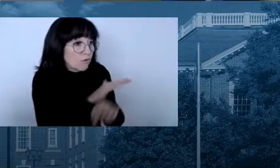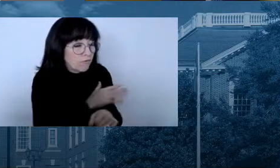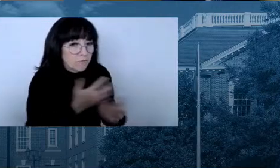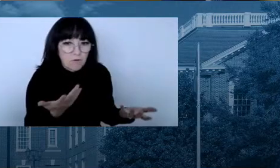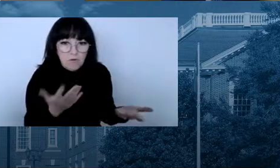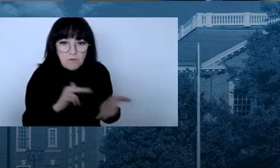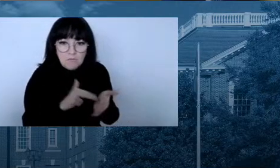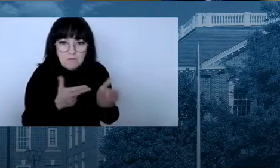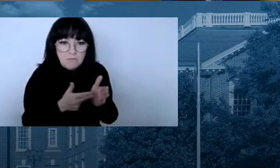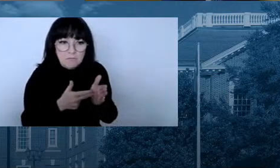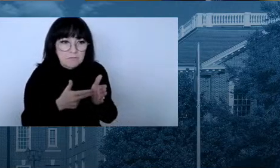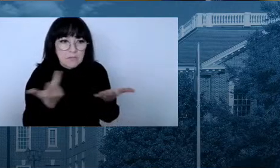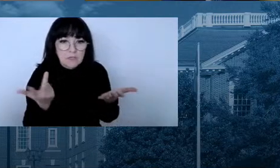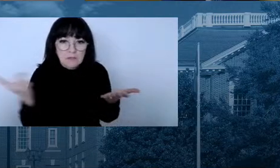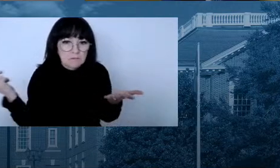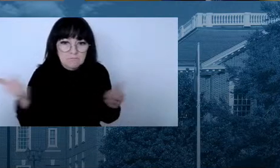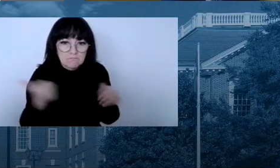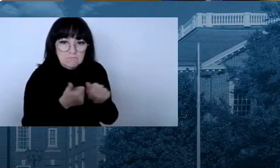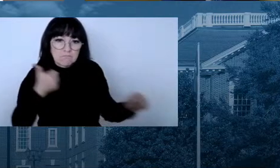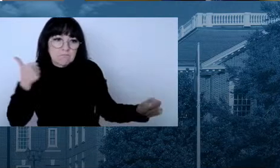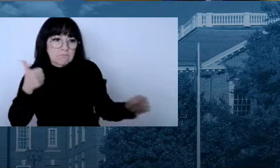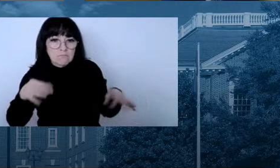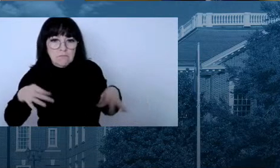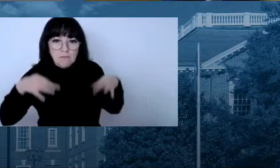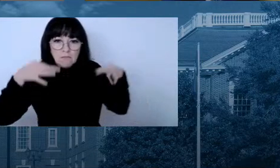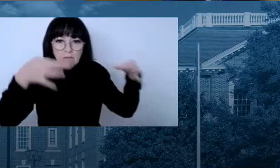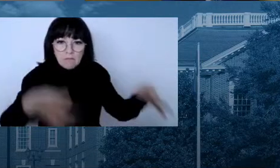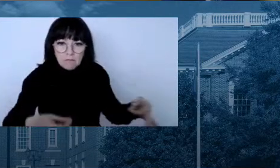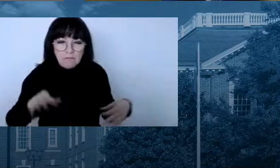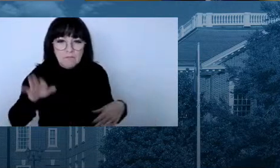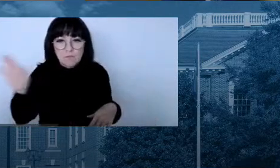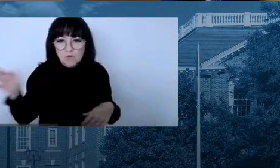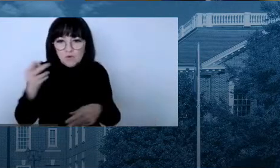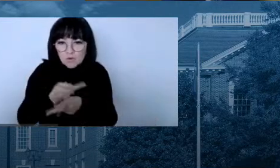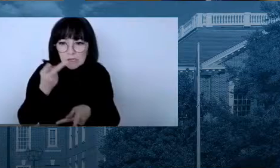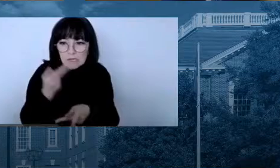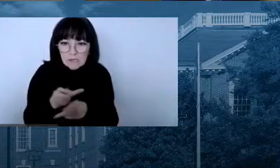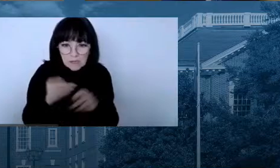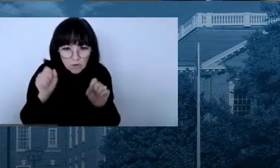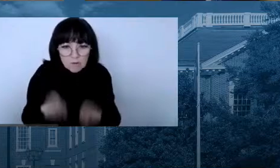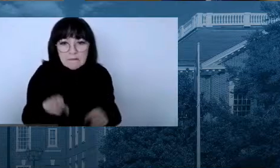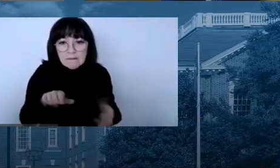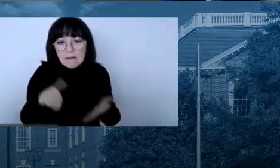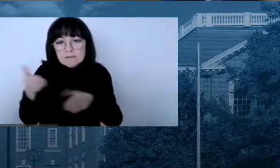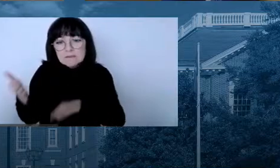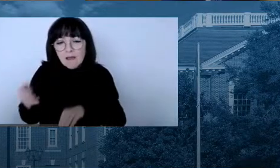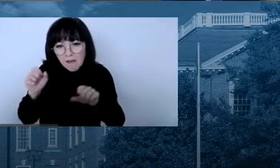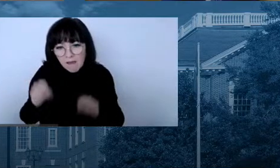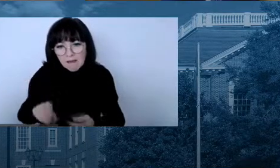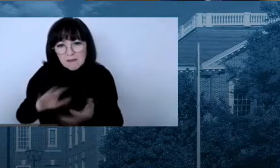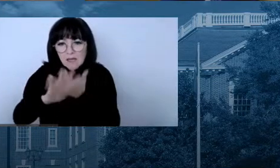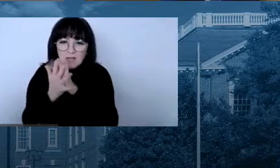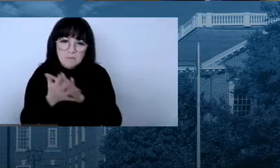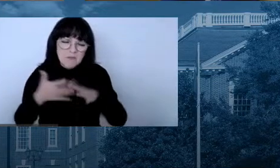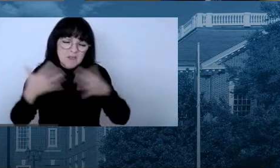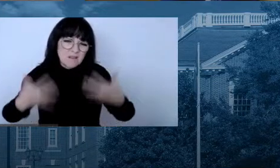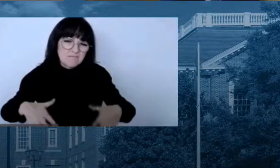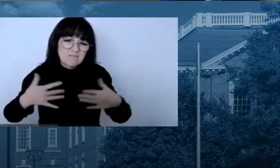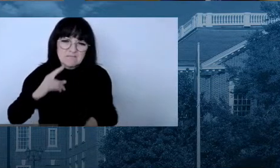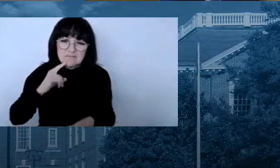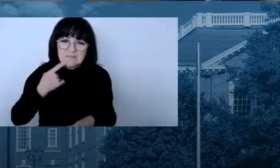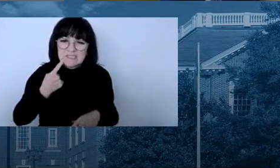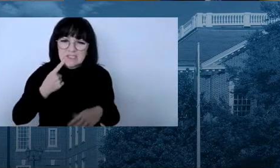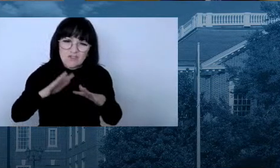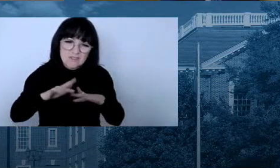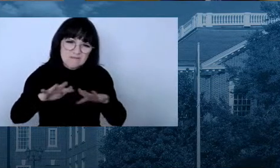that's a bad situation for all of us. So let's come together, Chris, and we manage this